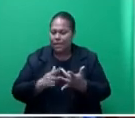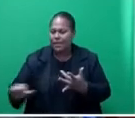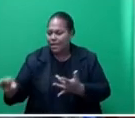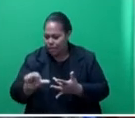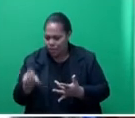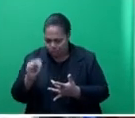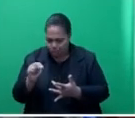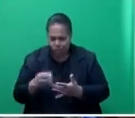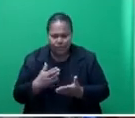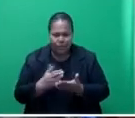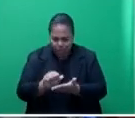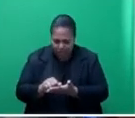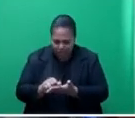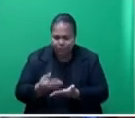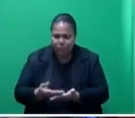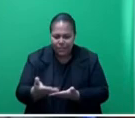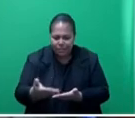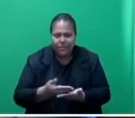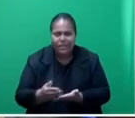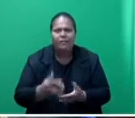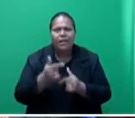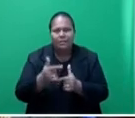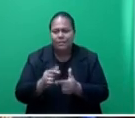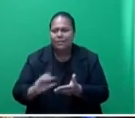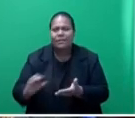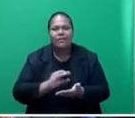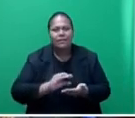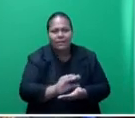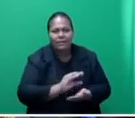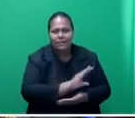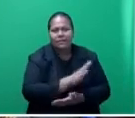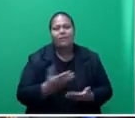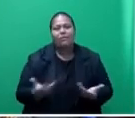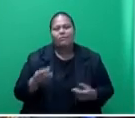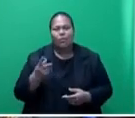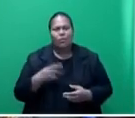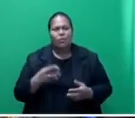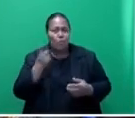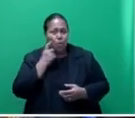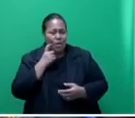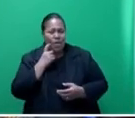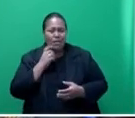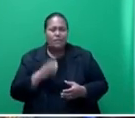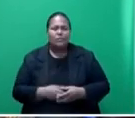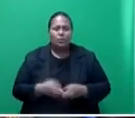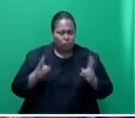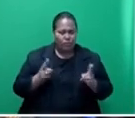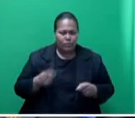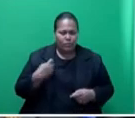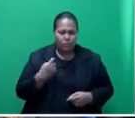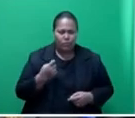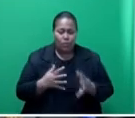rationed to other affected areas as the pressure normalizes and as the reservoirs fill up. The WEF team should be able to finalize the